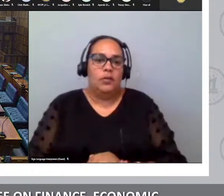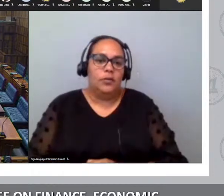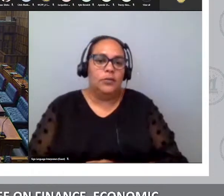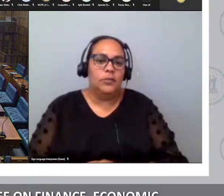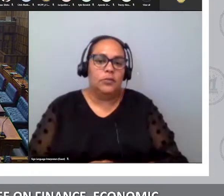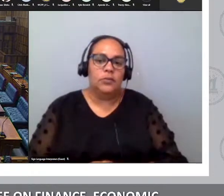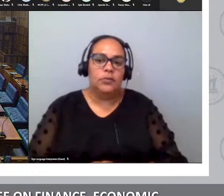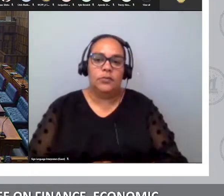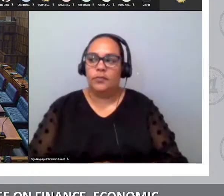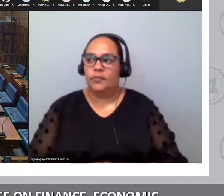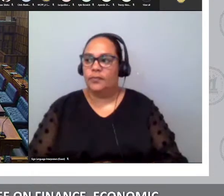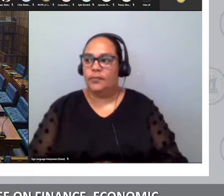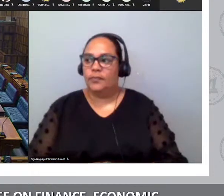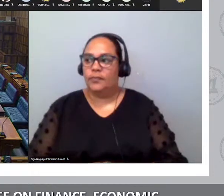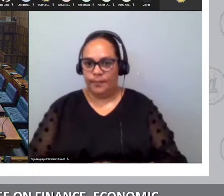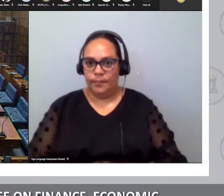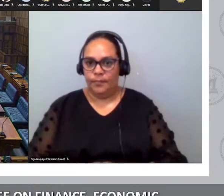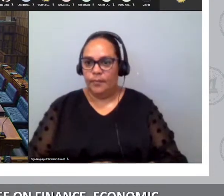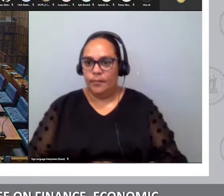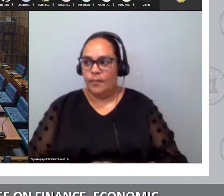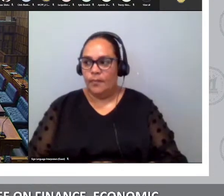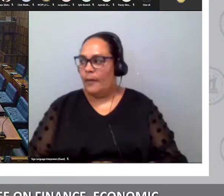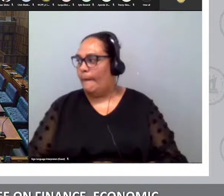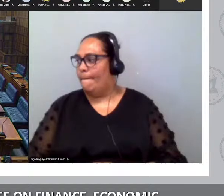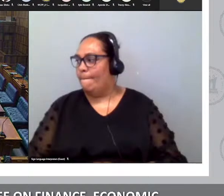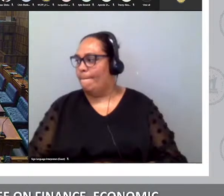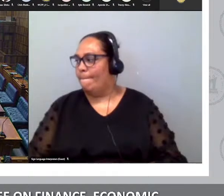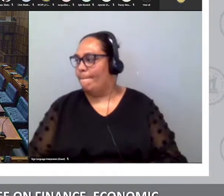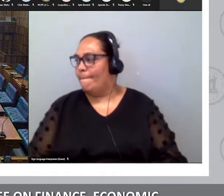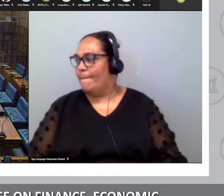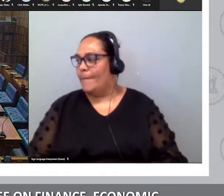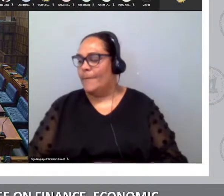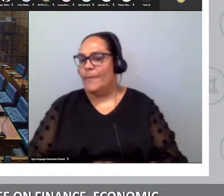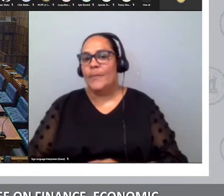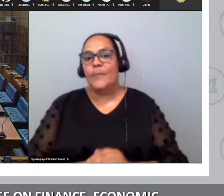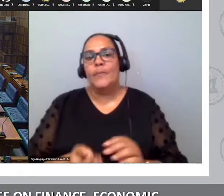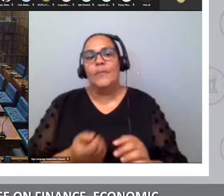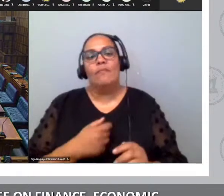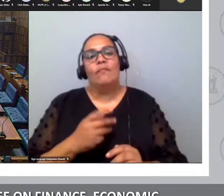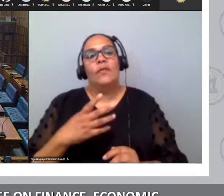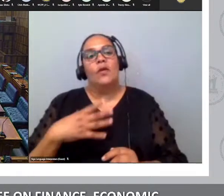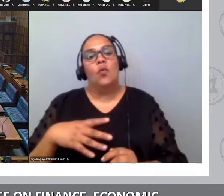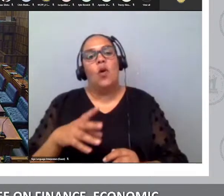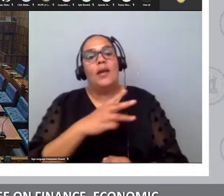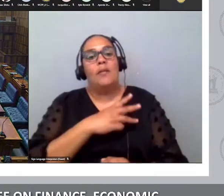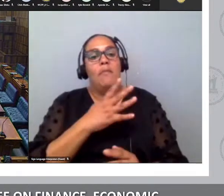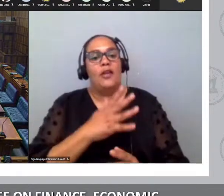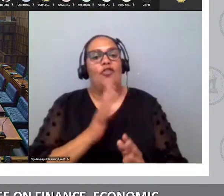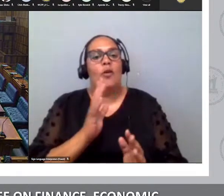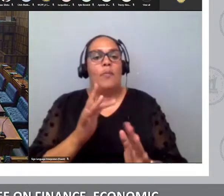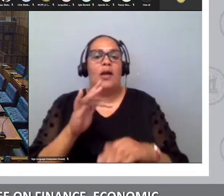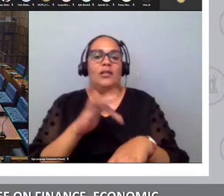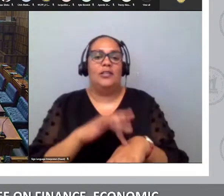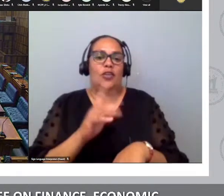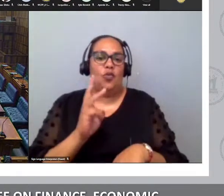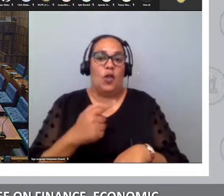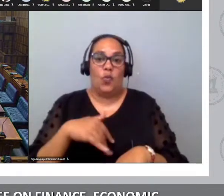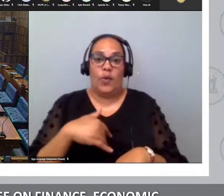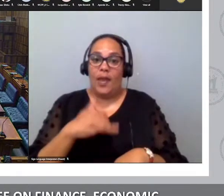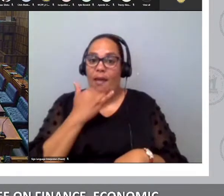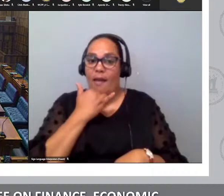accordingly um I I will want the port manager maybe just to touch on are we happy with the